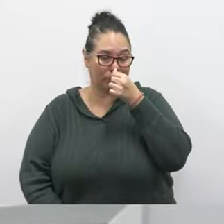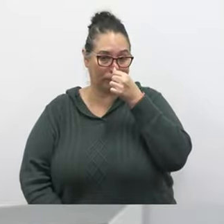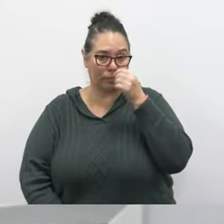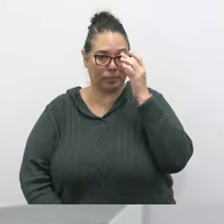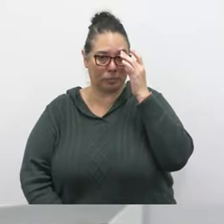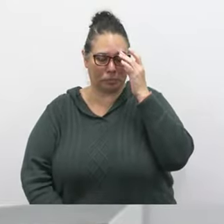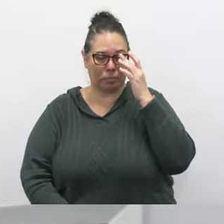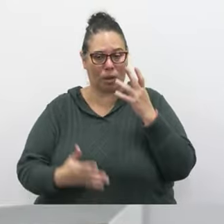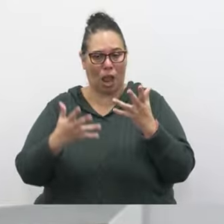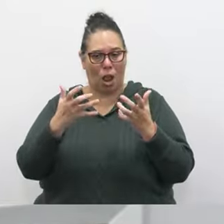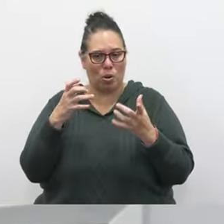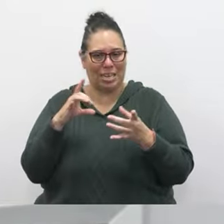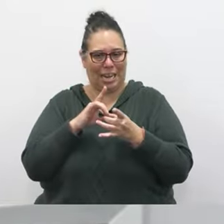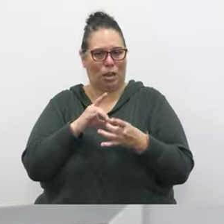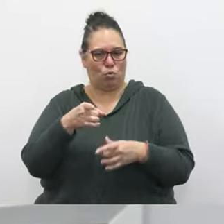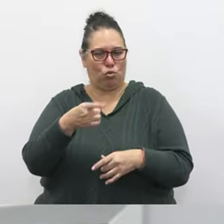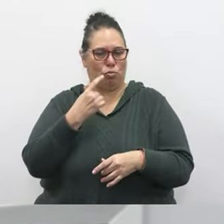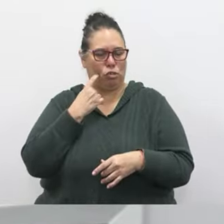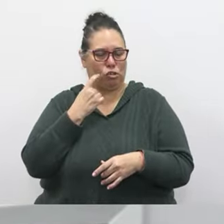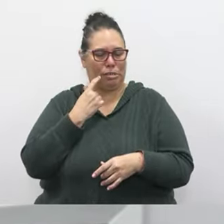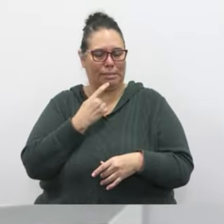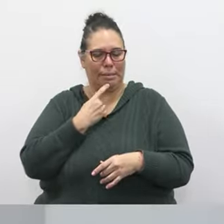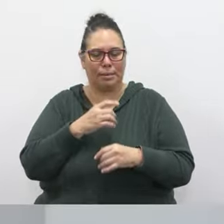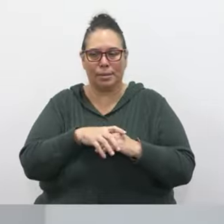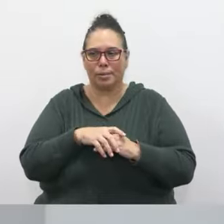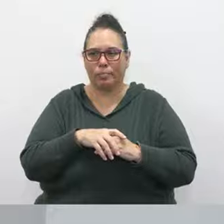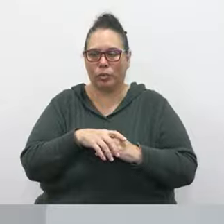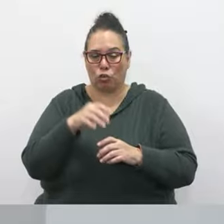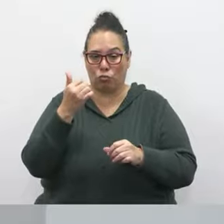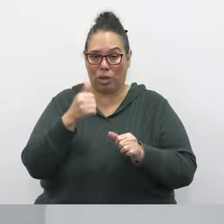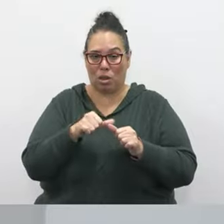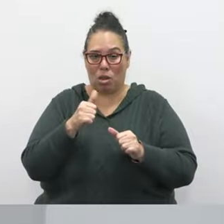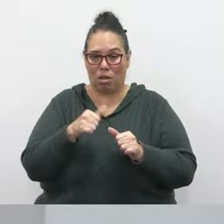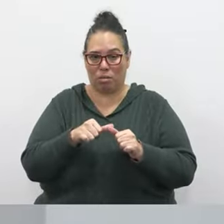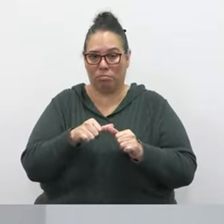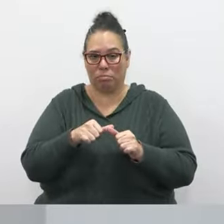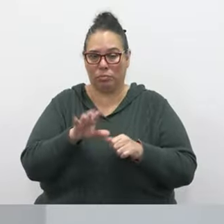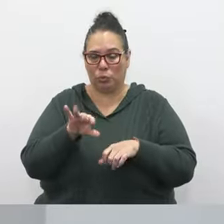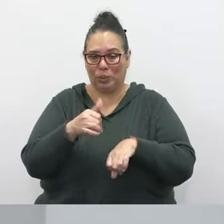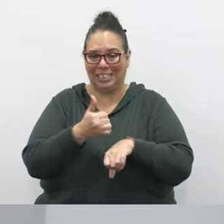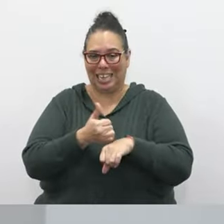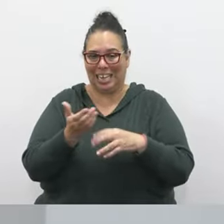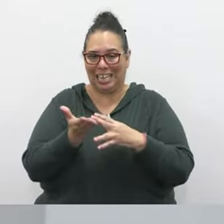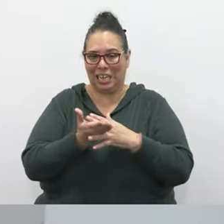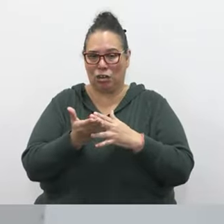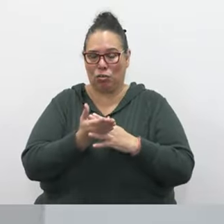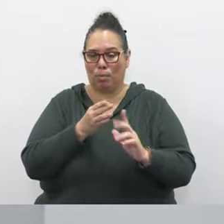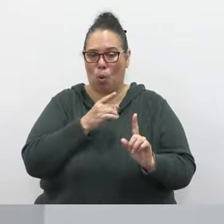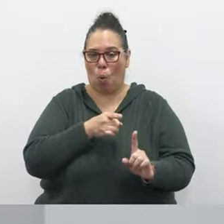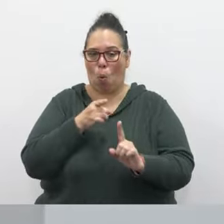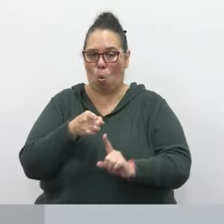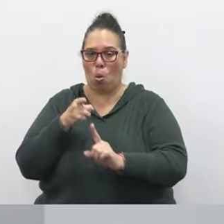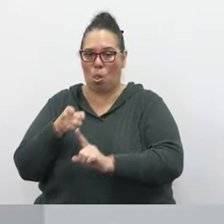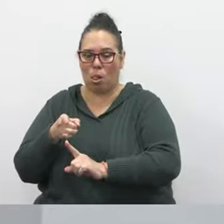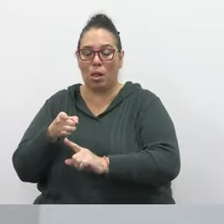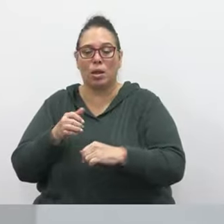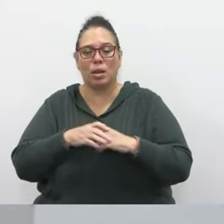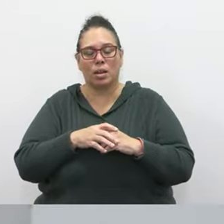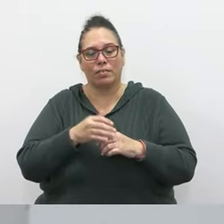connect actually to what you just shared, because you'll recall, board, that when we were setting the interim goals, for